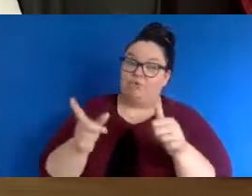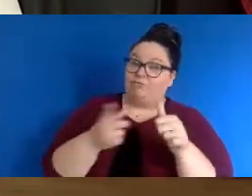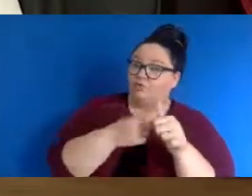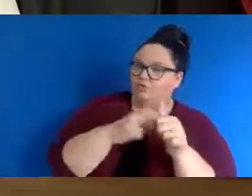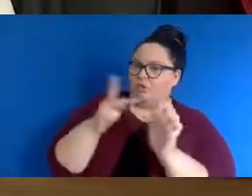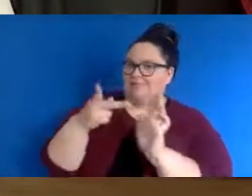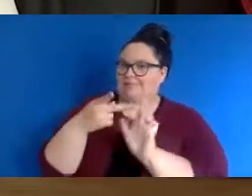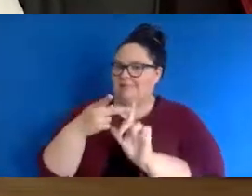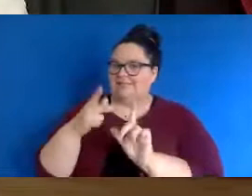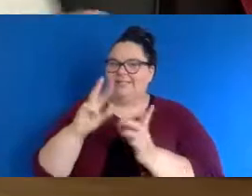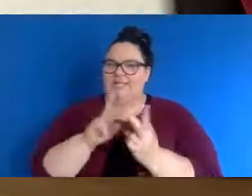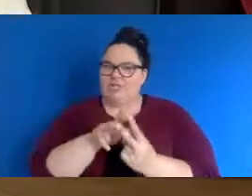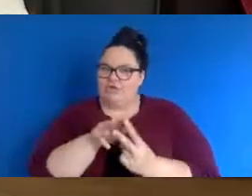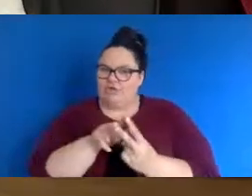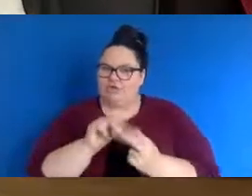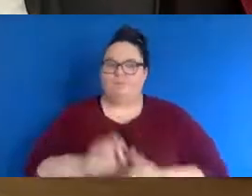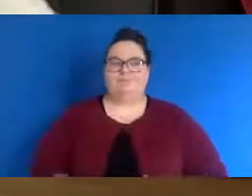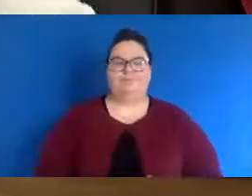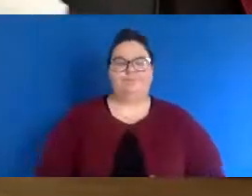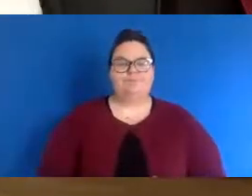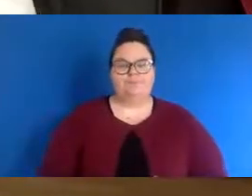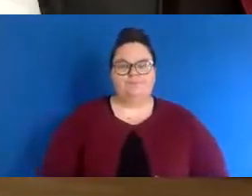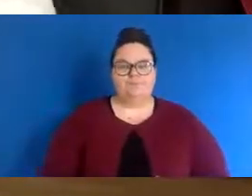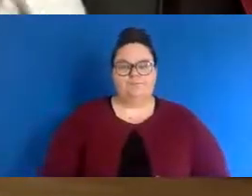soon as you can.